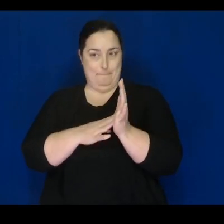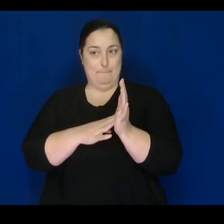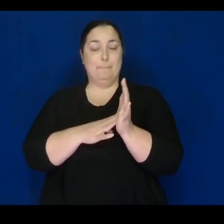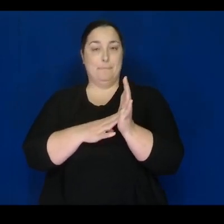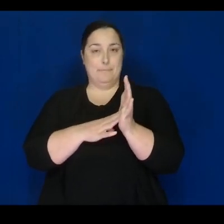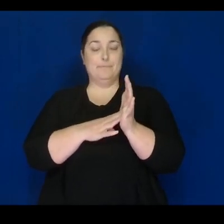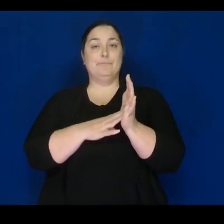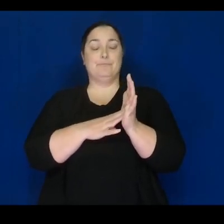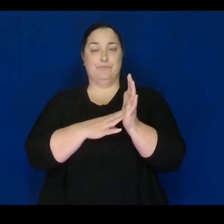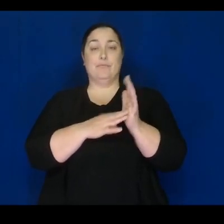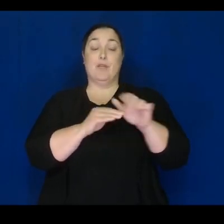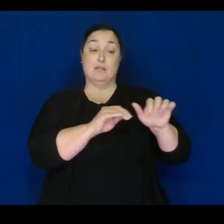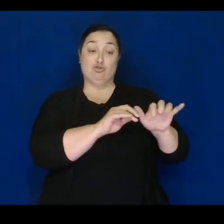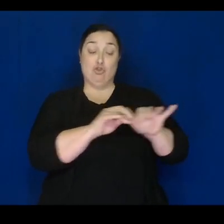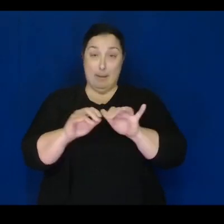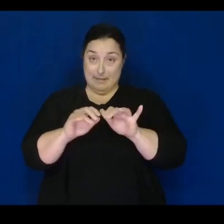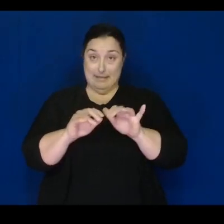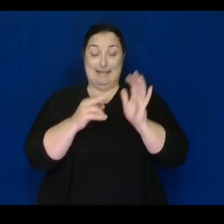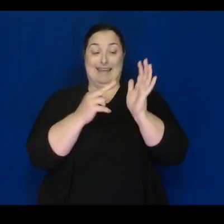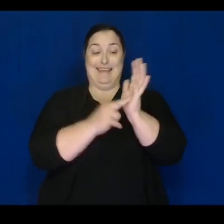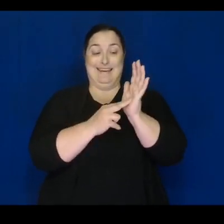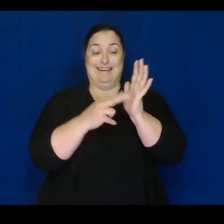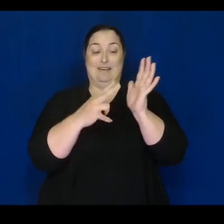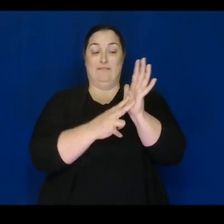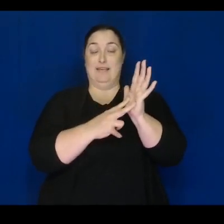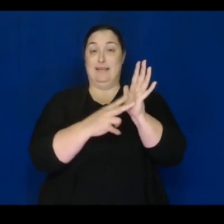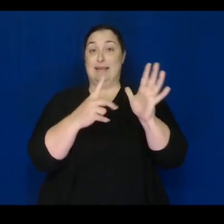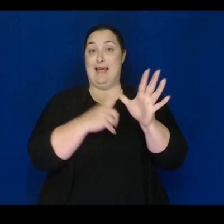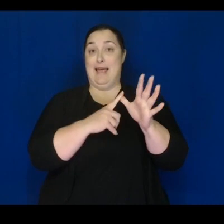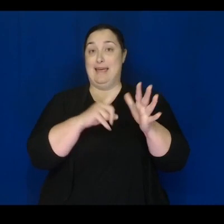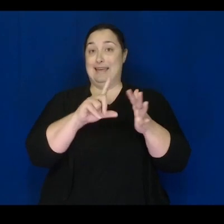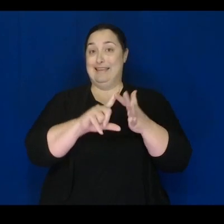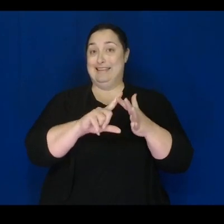SLIDO.com, and type in NVAEC,